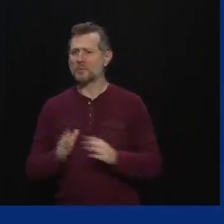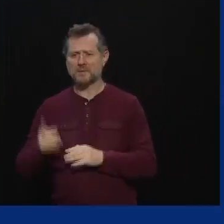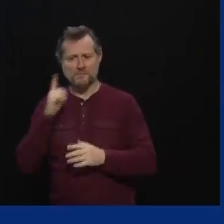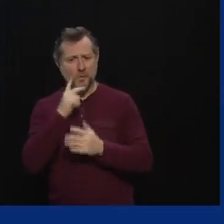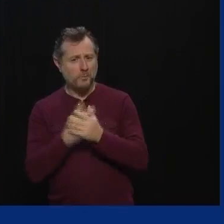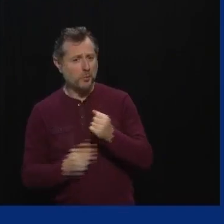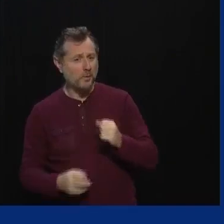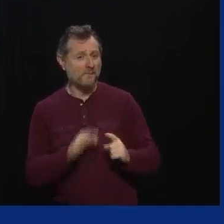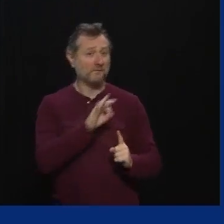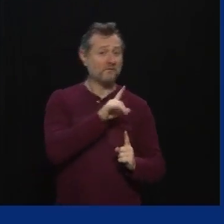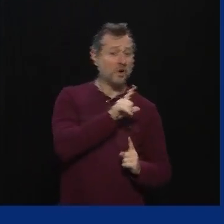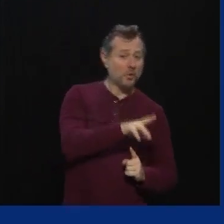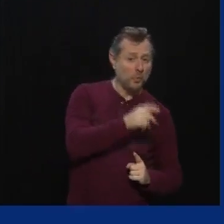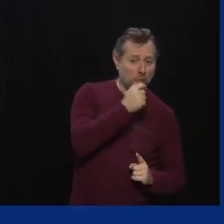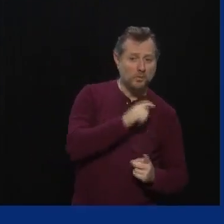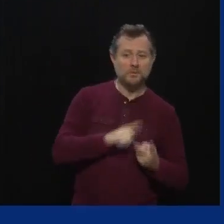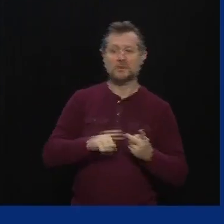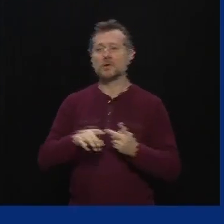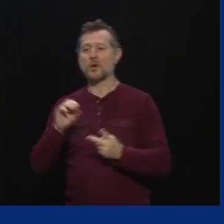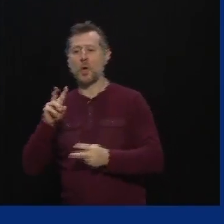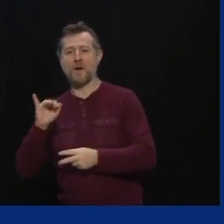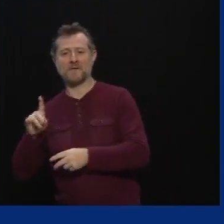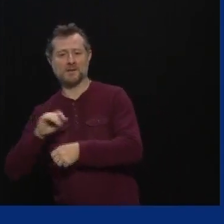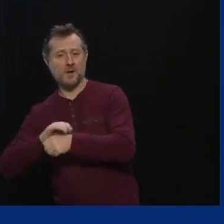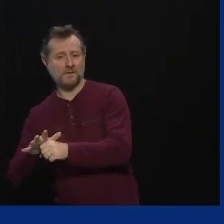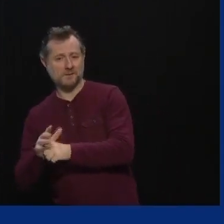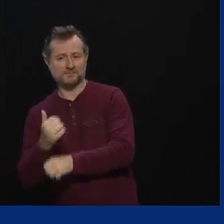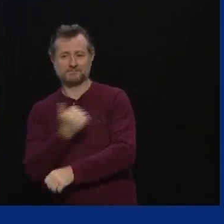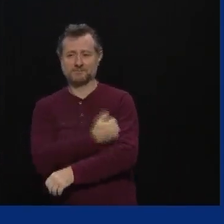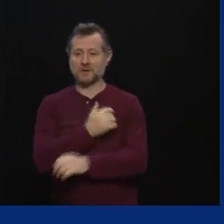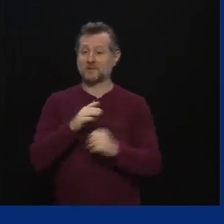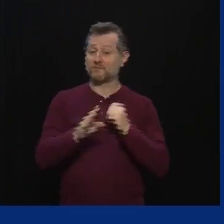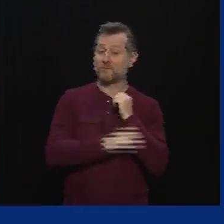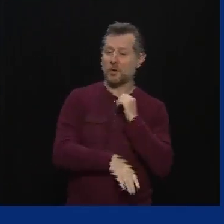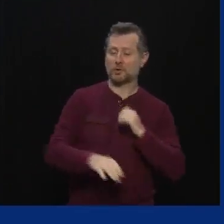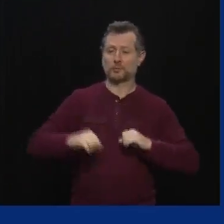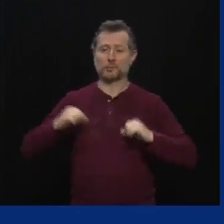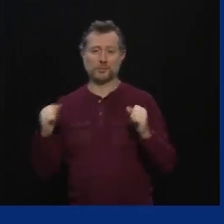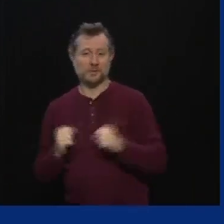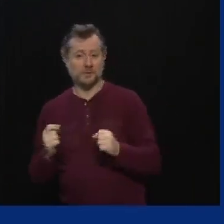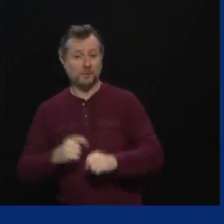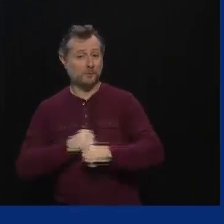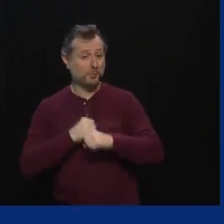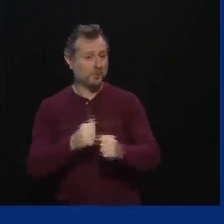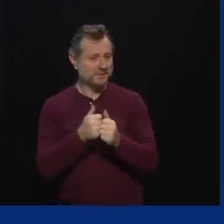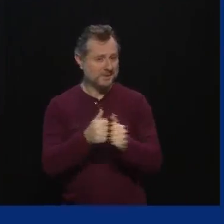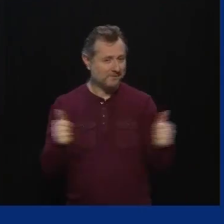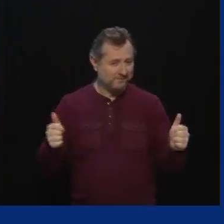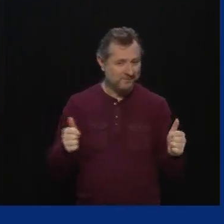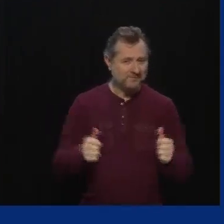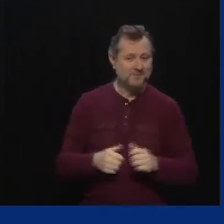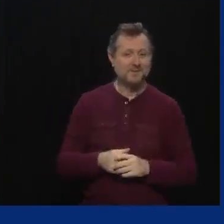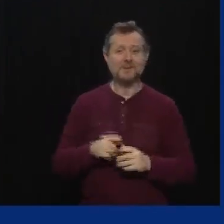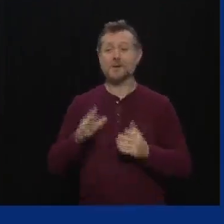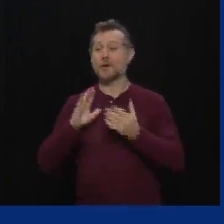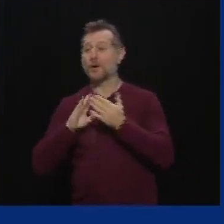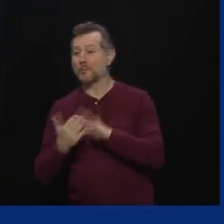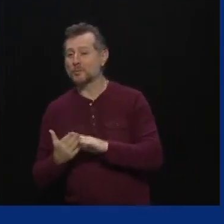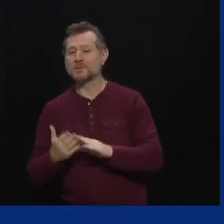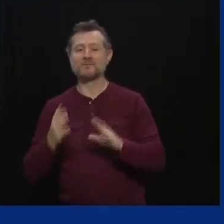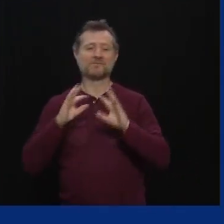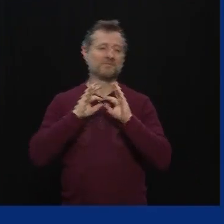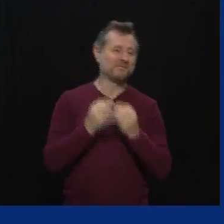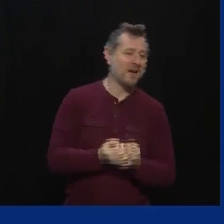COVID this fall and winter. Protect yourself, your family, and your community by getting both vaccines. Everyone should get a flu